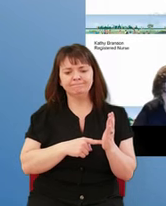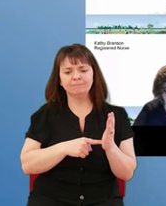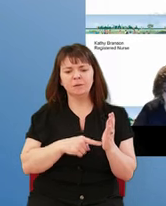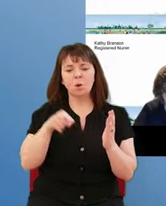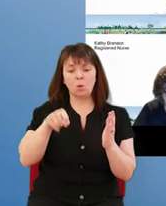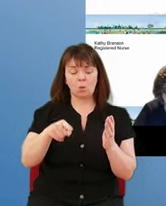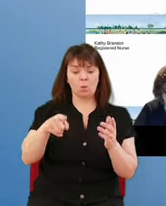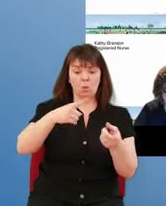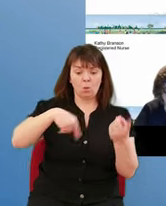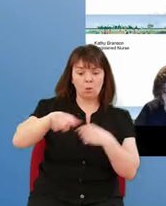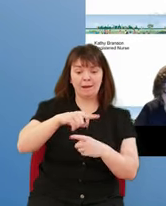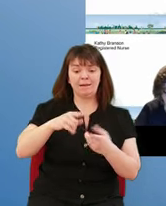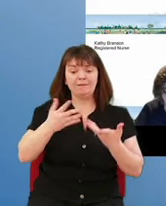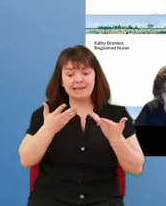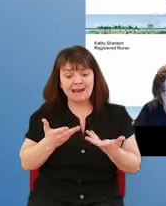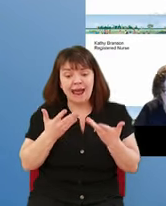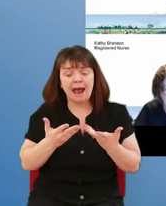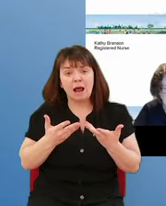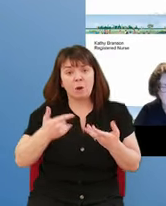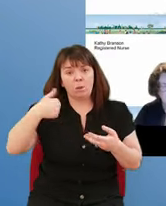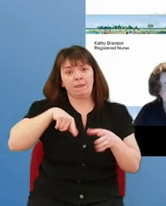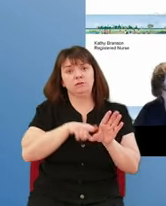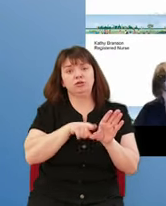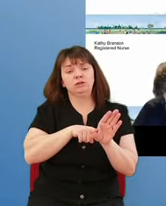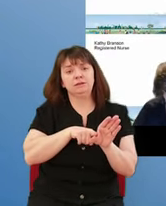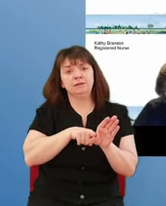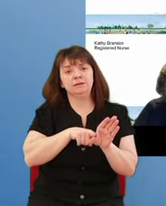funding panels, and we have successfully